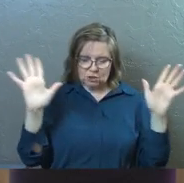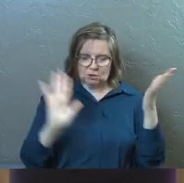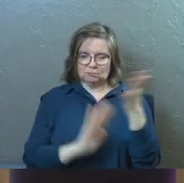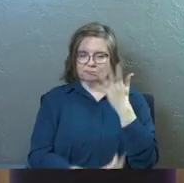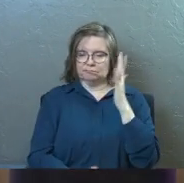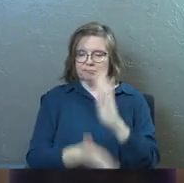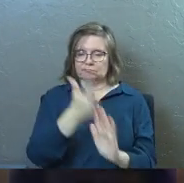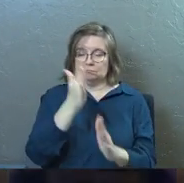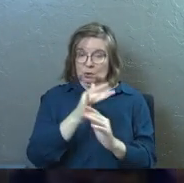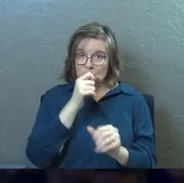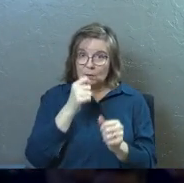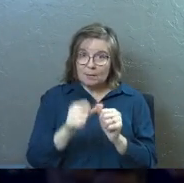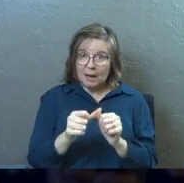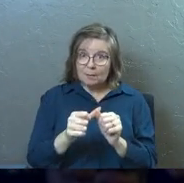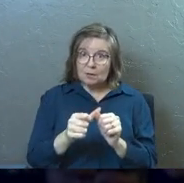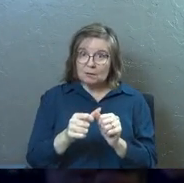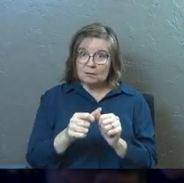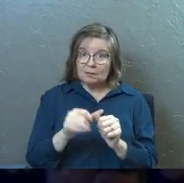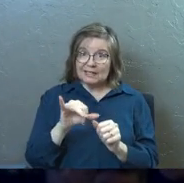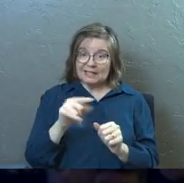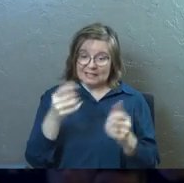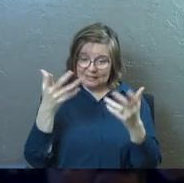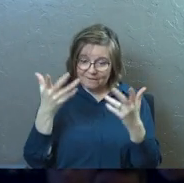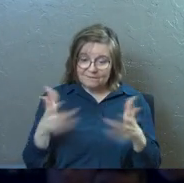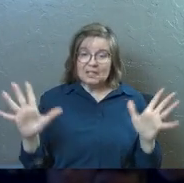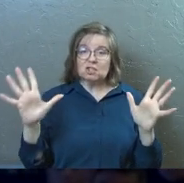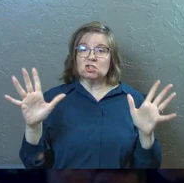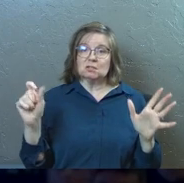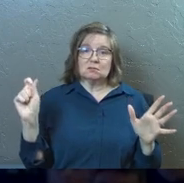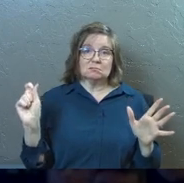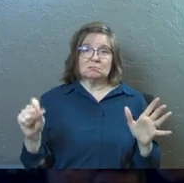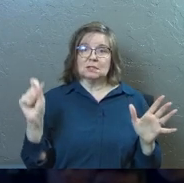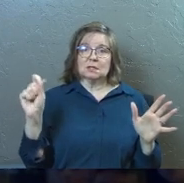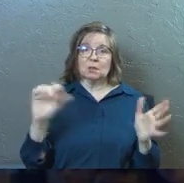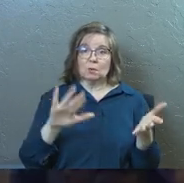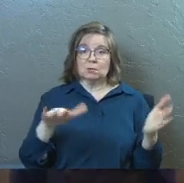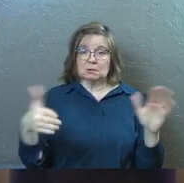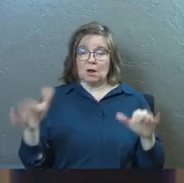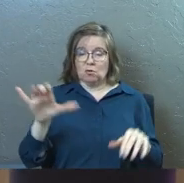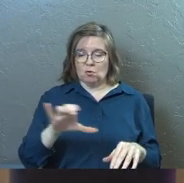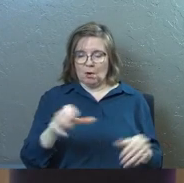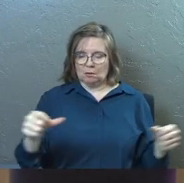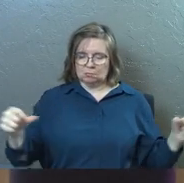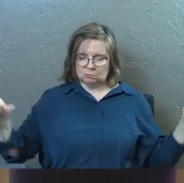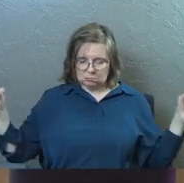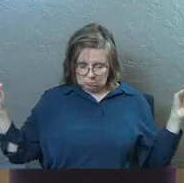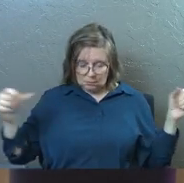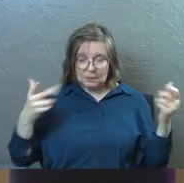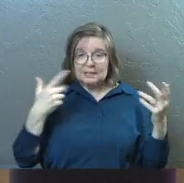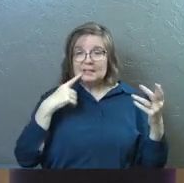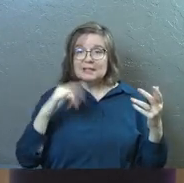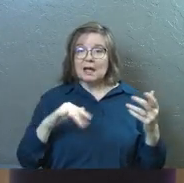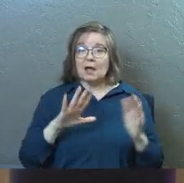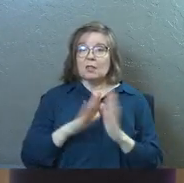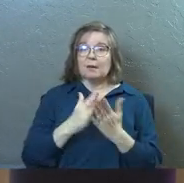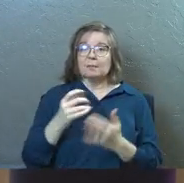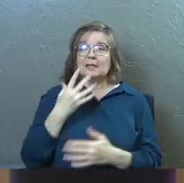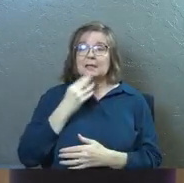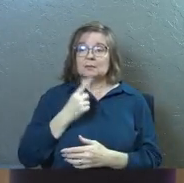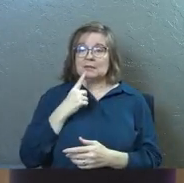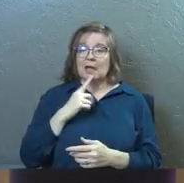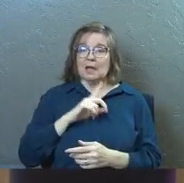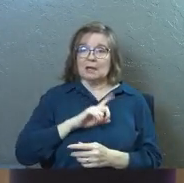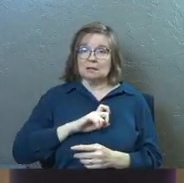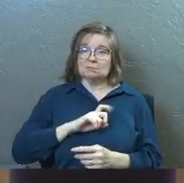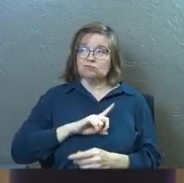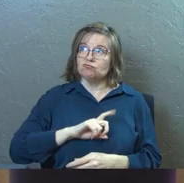finished. Do you remember that? It is finished, second service? It is finished. When he said, it is finished, the book of Hebrews says that he